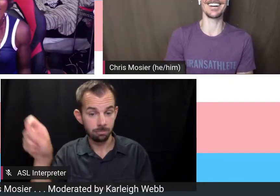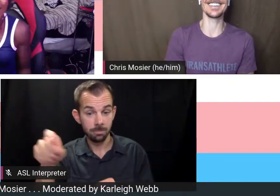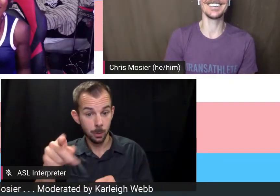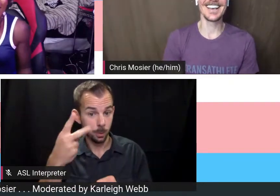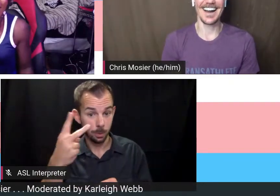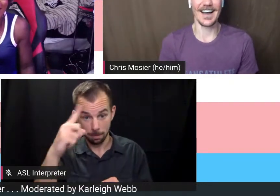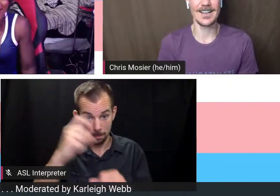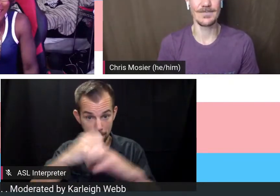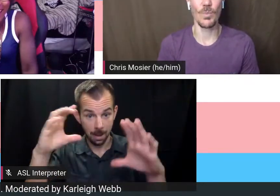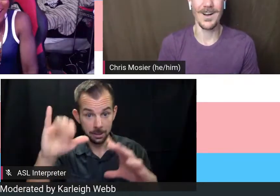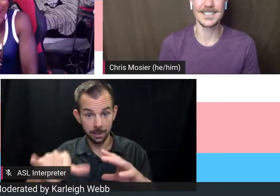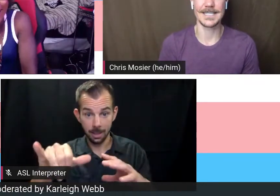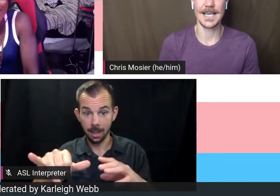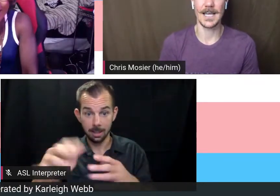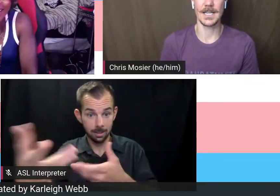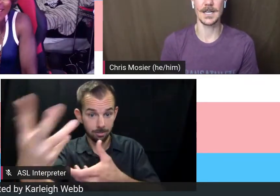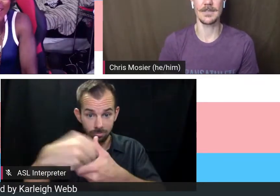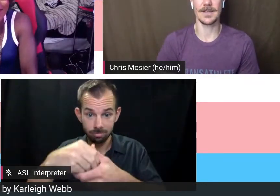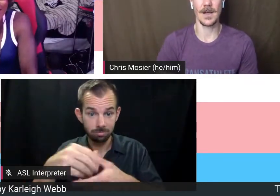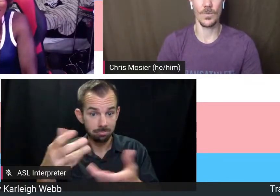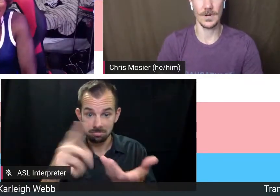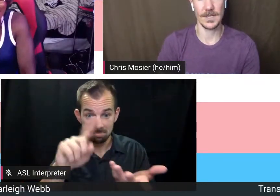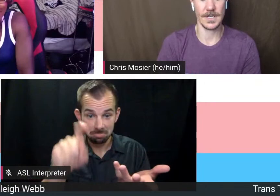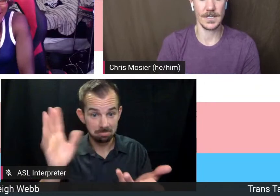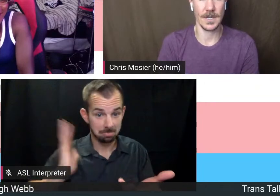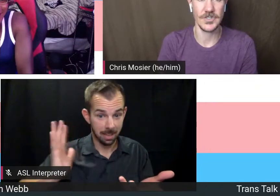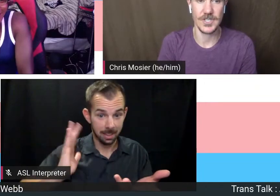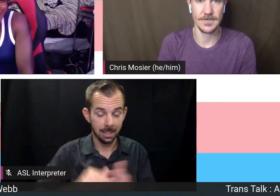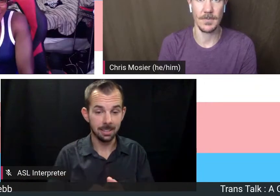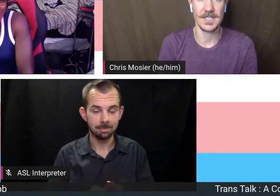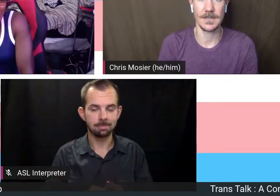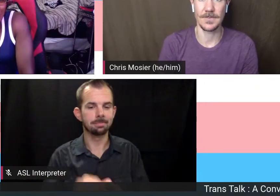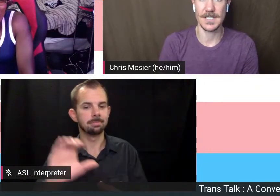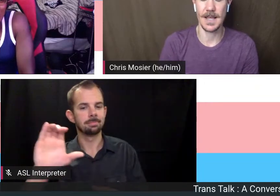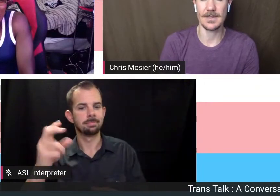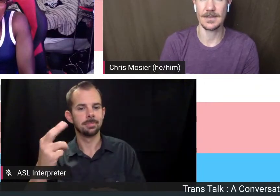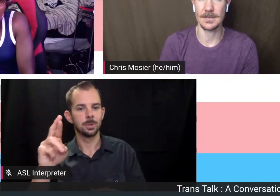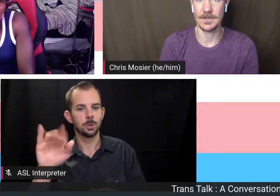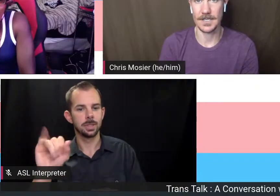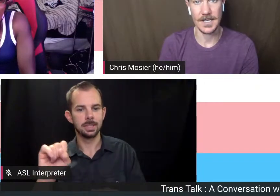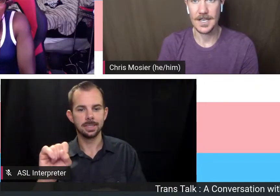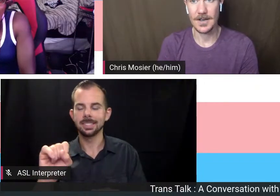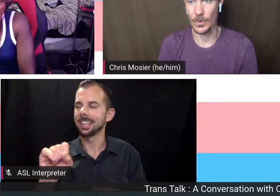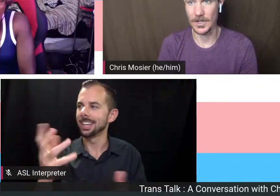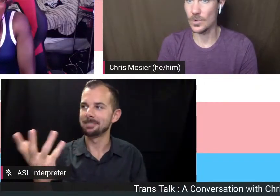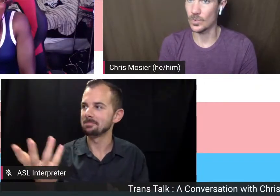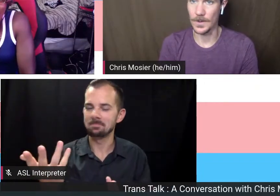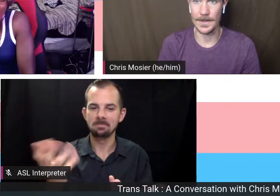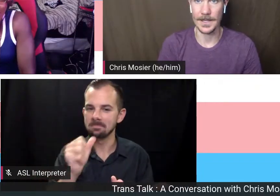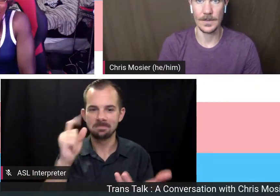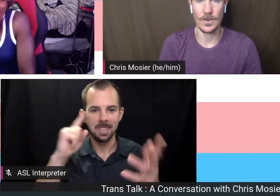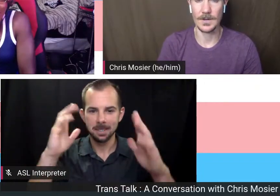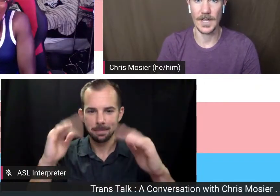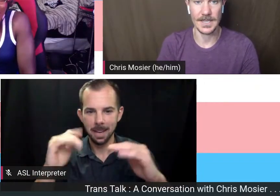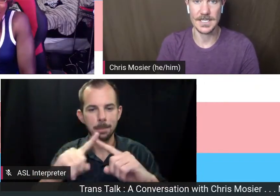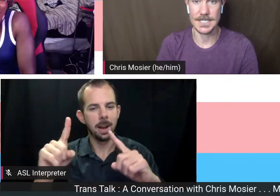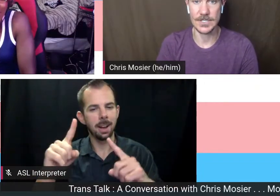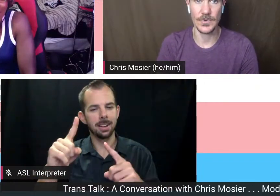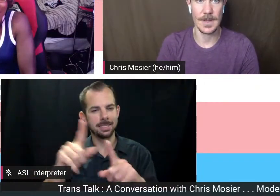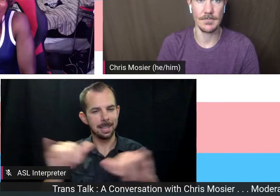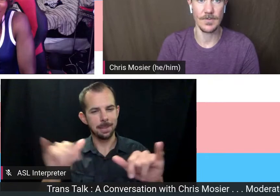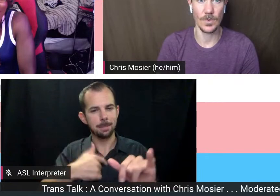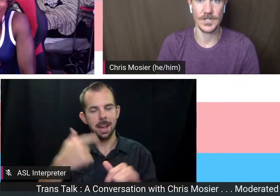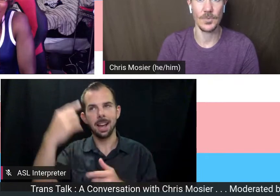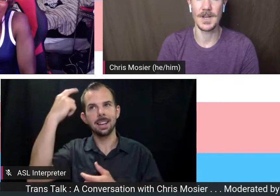say I wanted that. And I think I wanted it not just for myself as an athlete of like, what a cool thing, right? Like, this